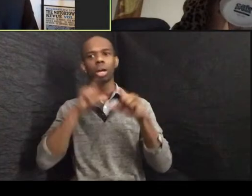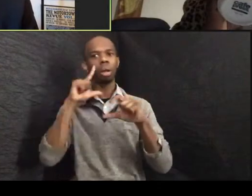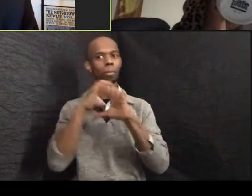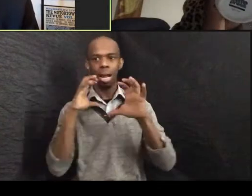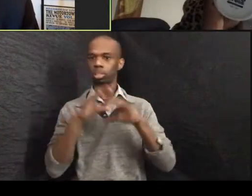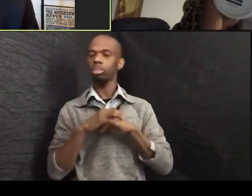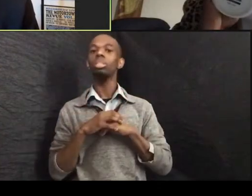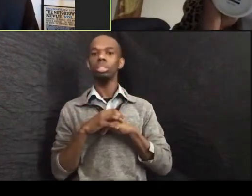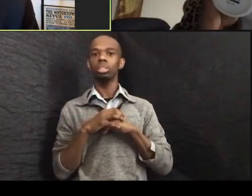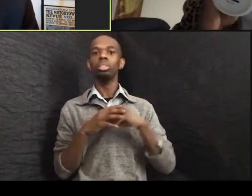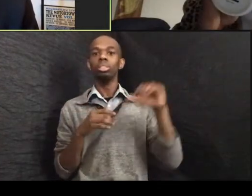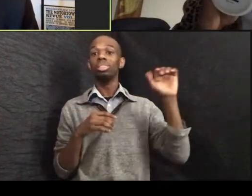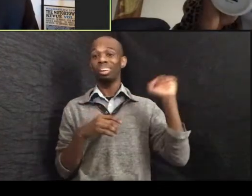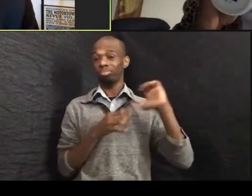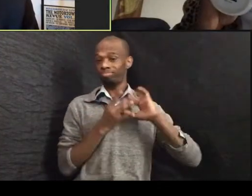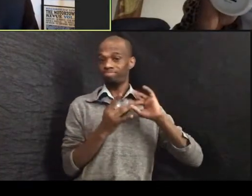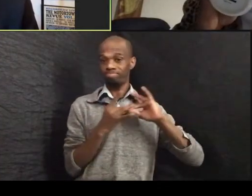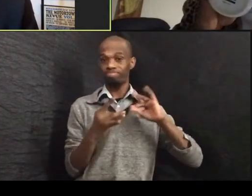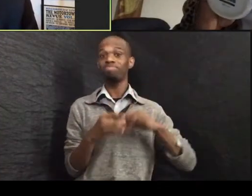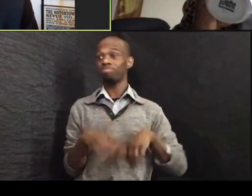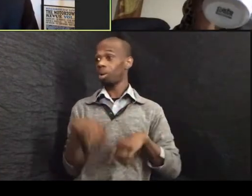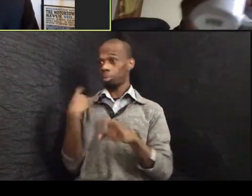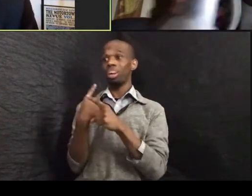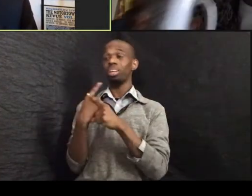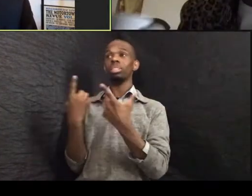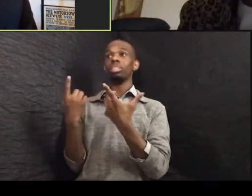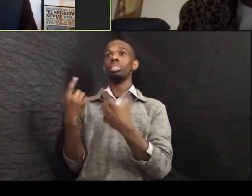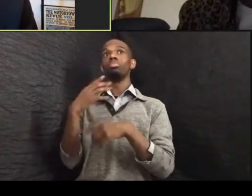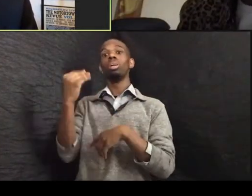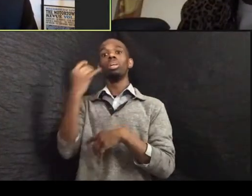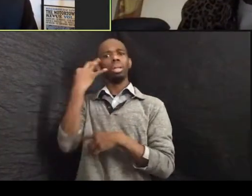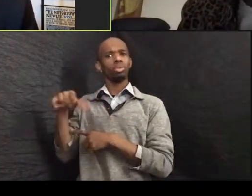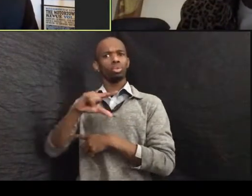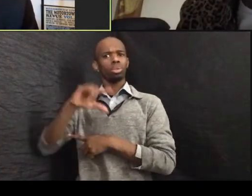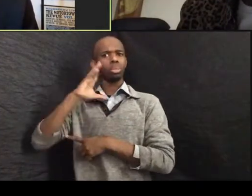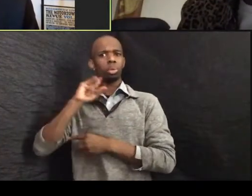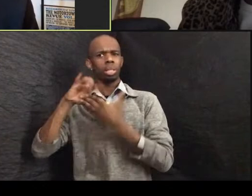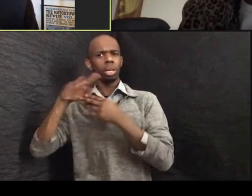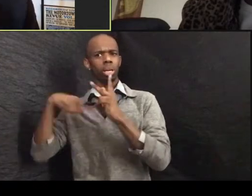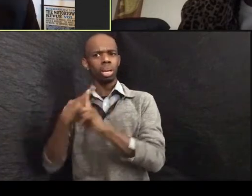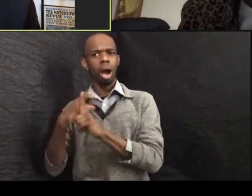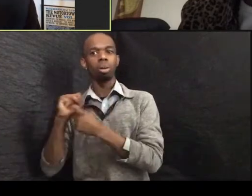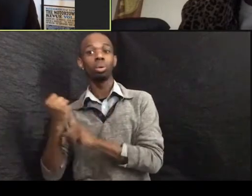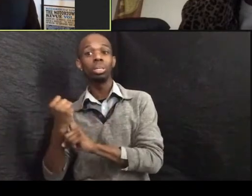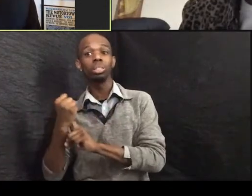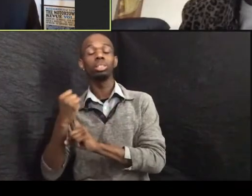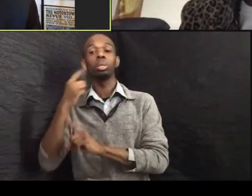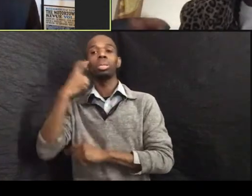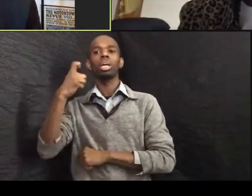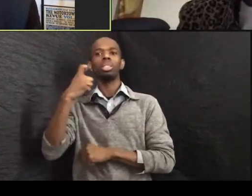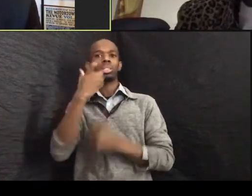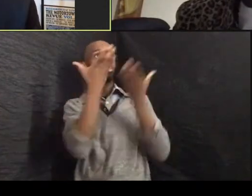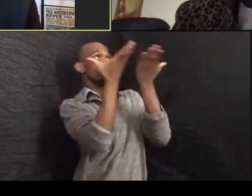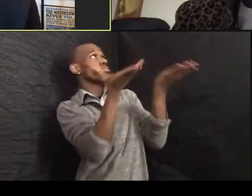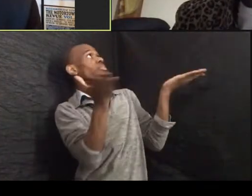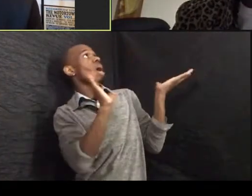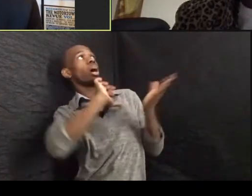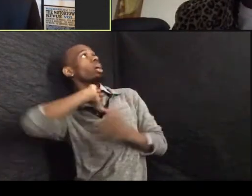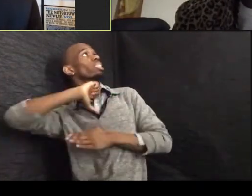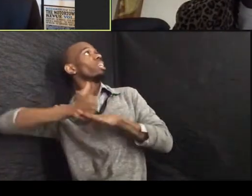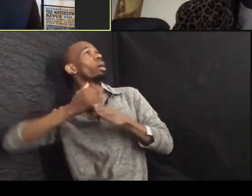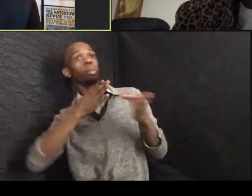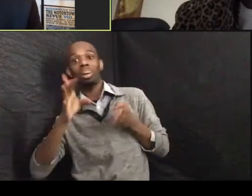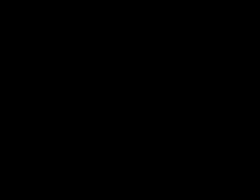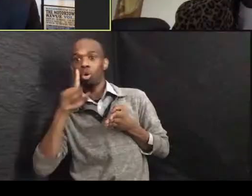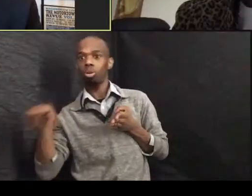always say, if you go through something like that, it's because you're supposed to, and you have that's why I feel like I had no other choice but to start to speak out and against